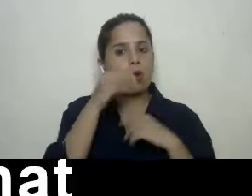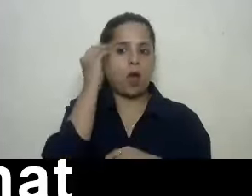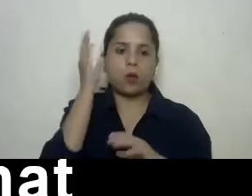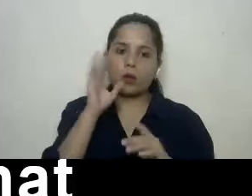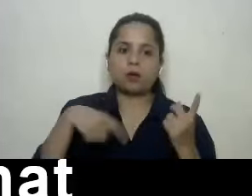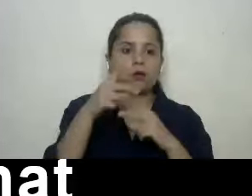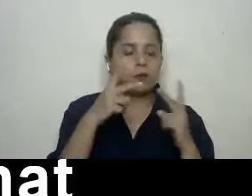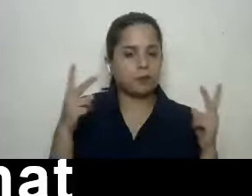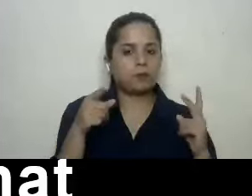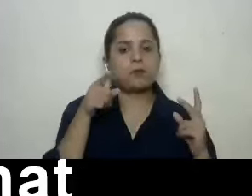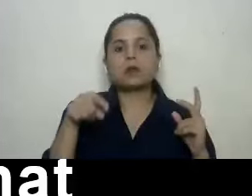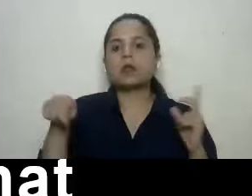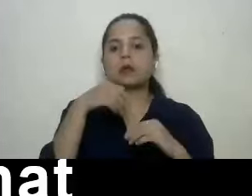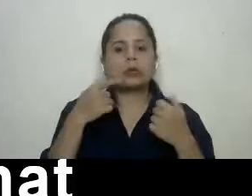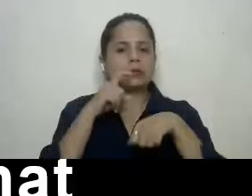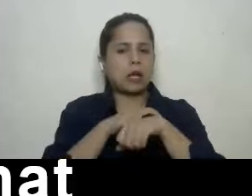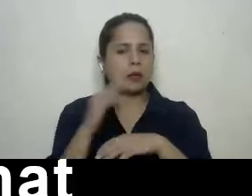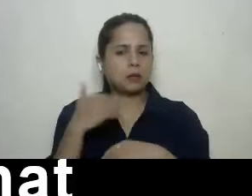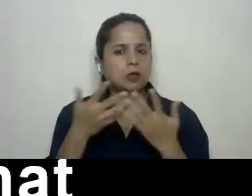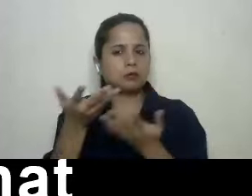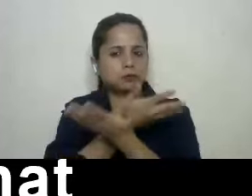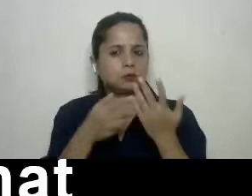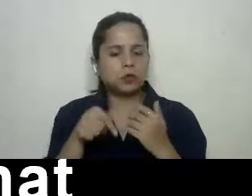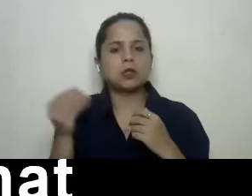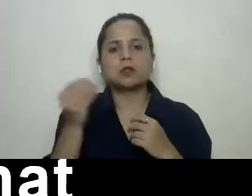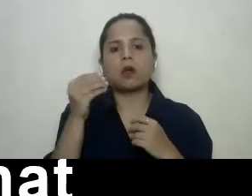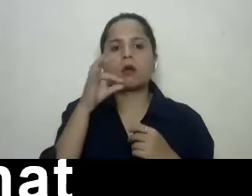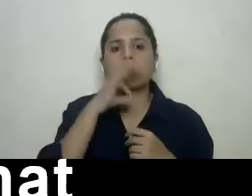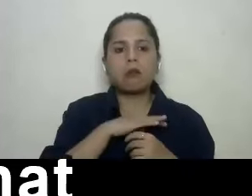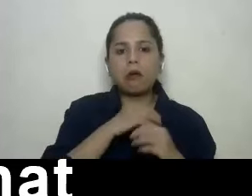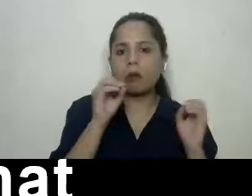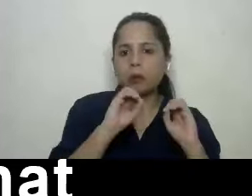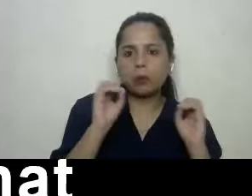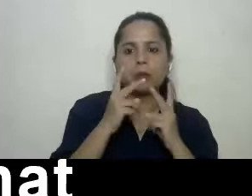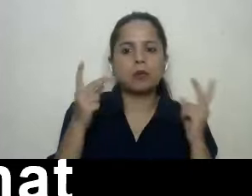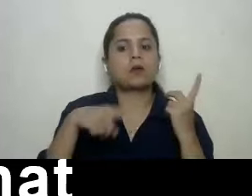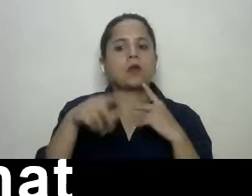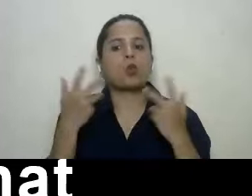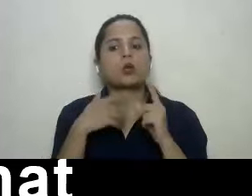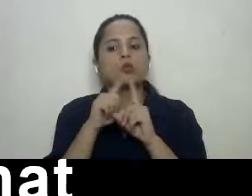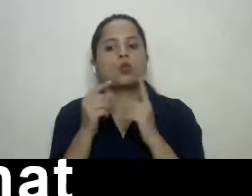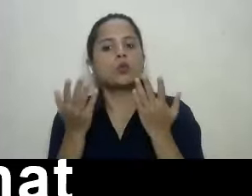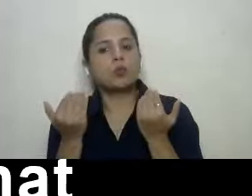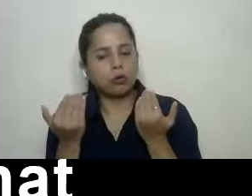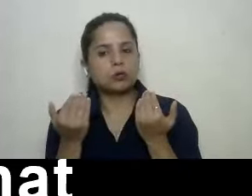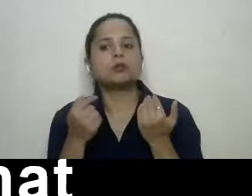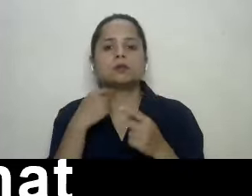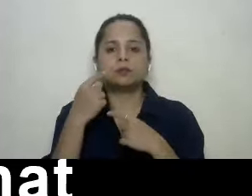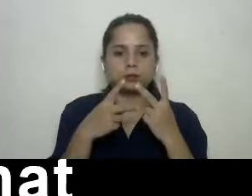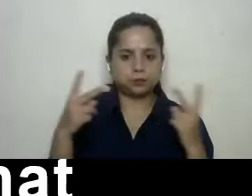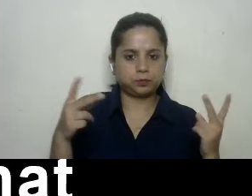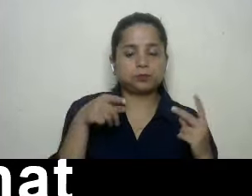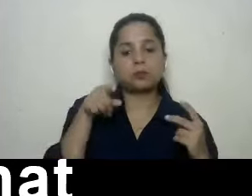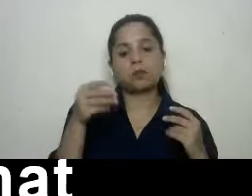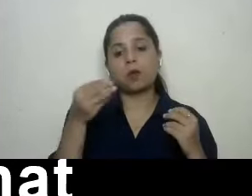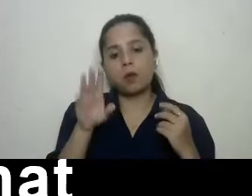for the sake of time, we'll just discuss a couple of disadvantages and see what we can do about it. So obviously there are